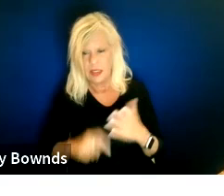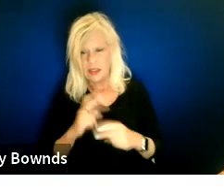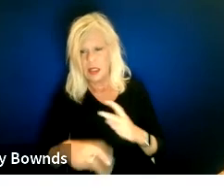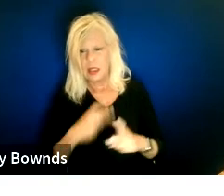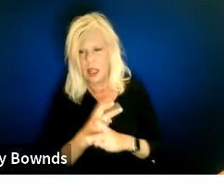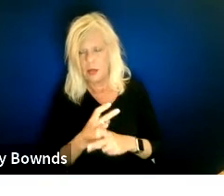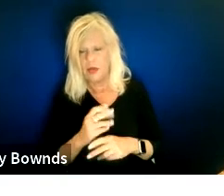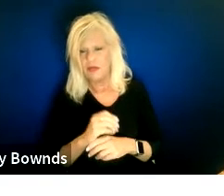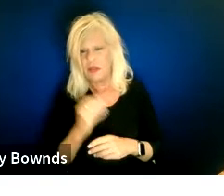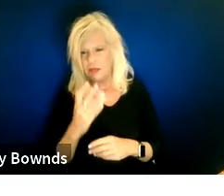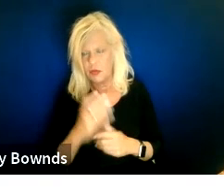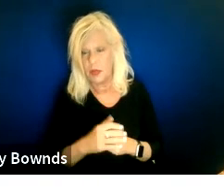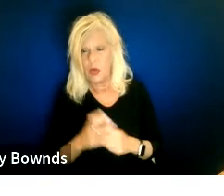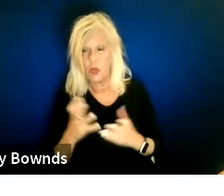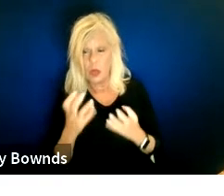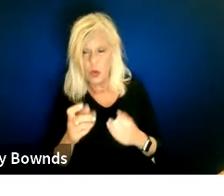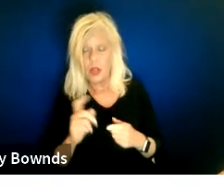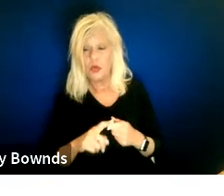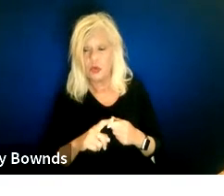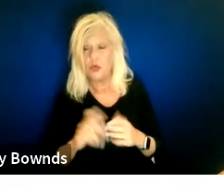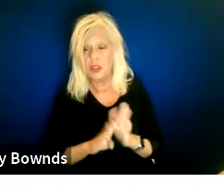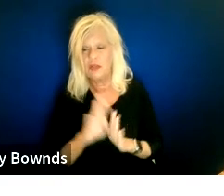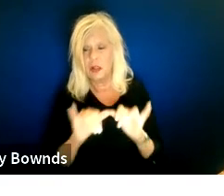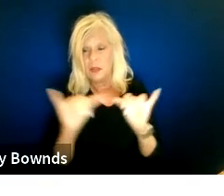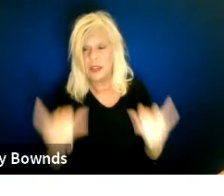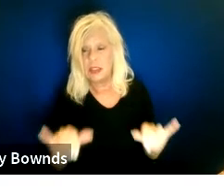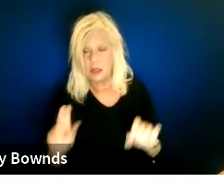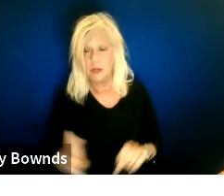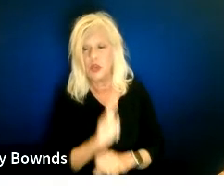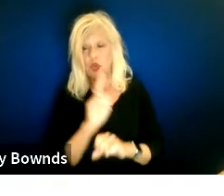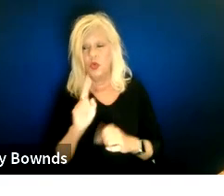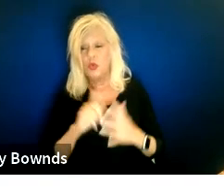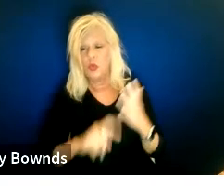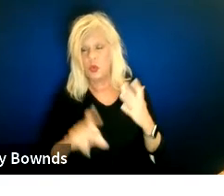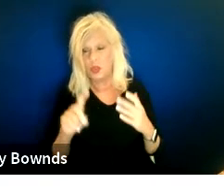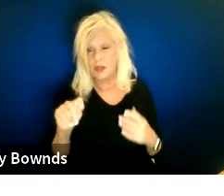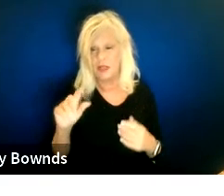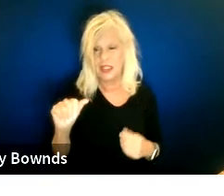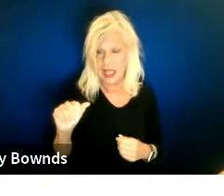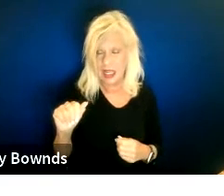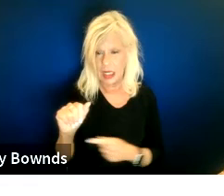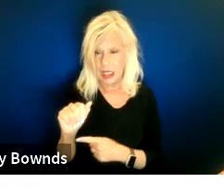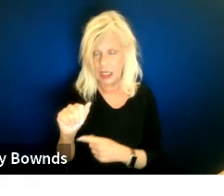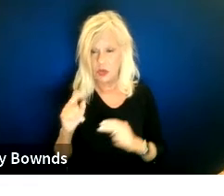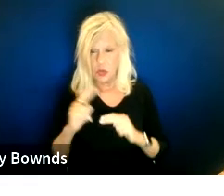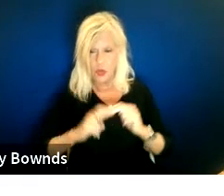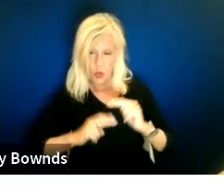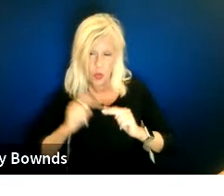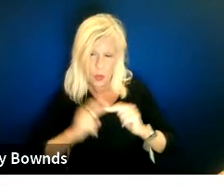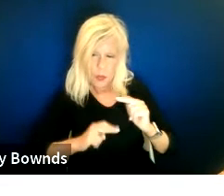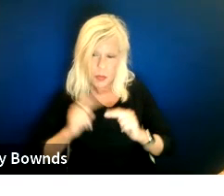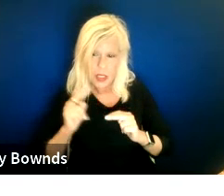that we want to develop a system where we can use these data to build